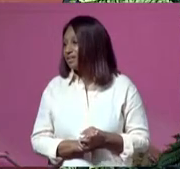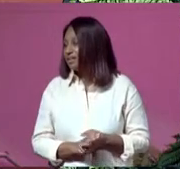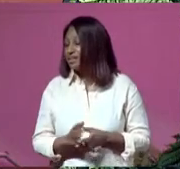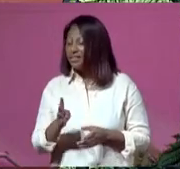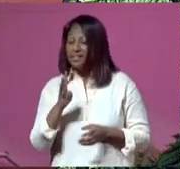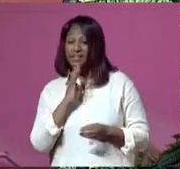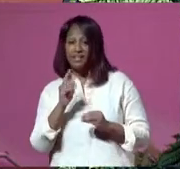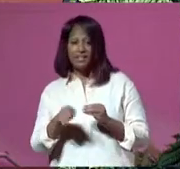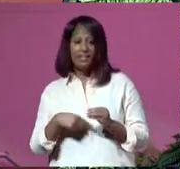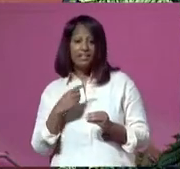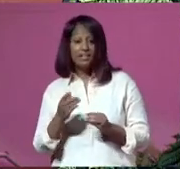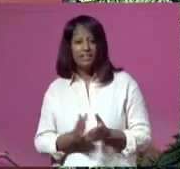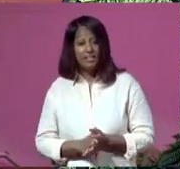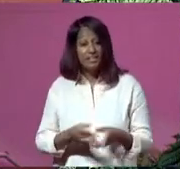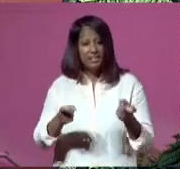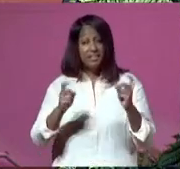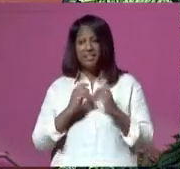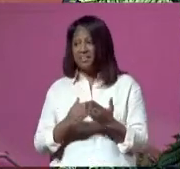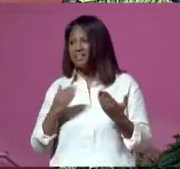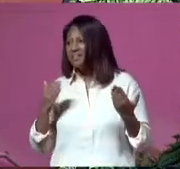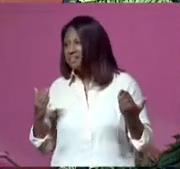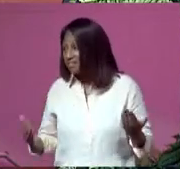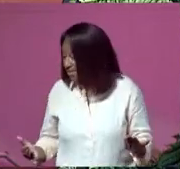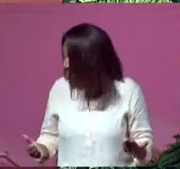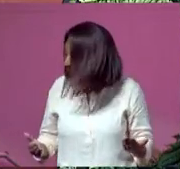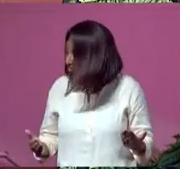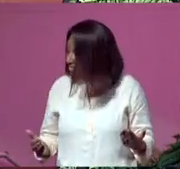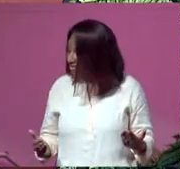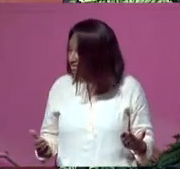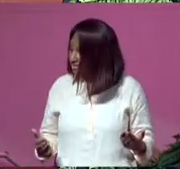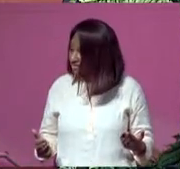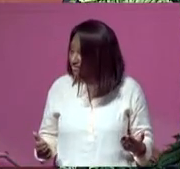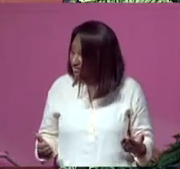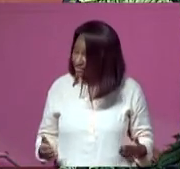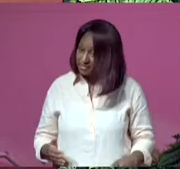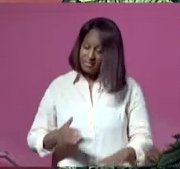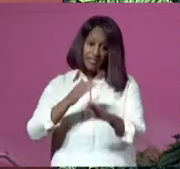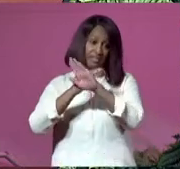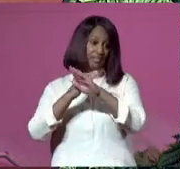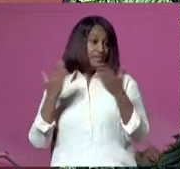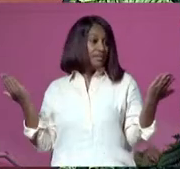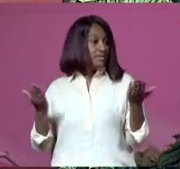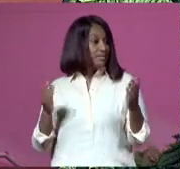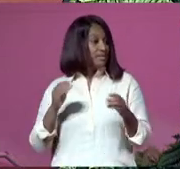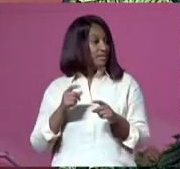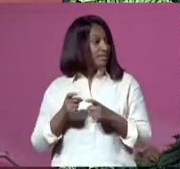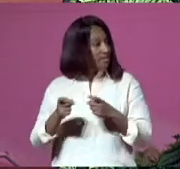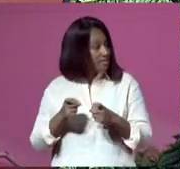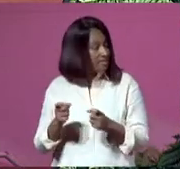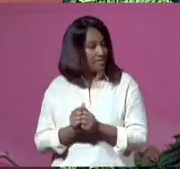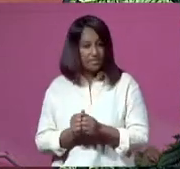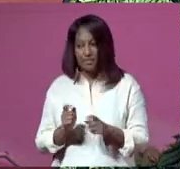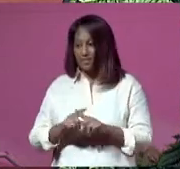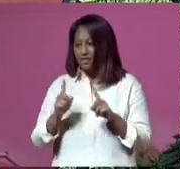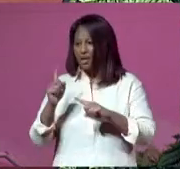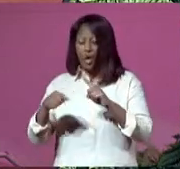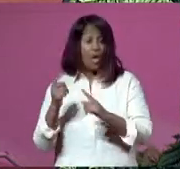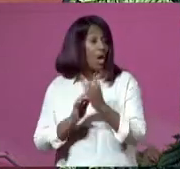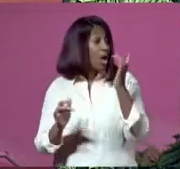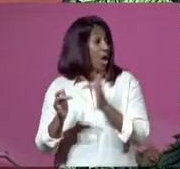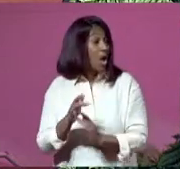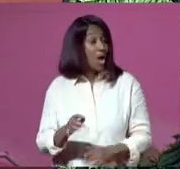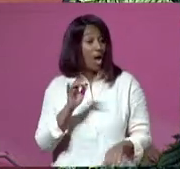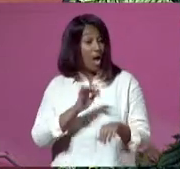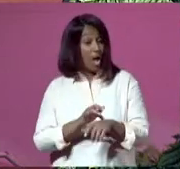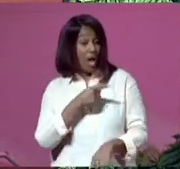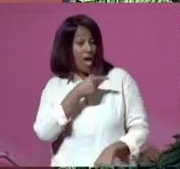talked about was give me something to avoid what I'm dealing with. But when Jesus touched her in